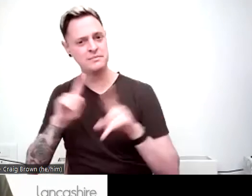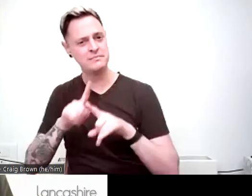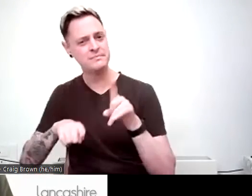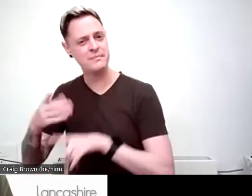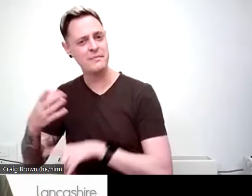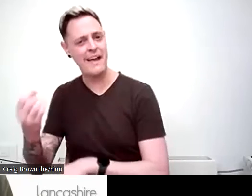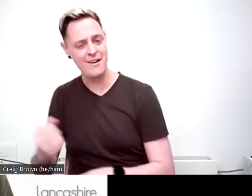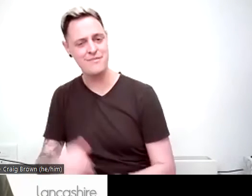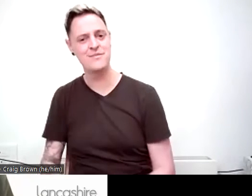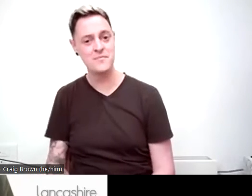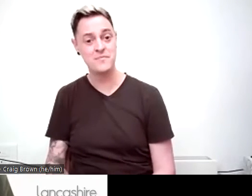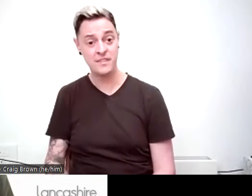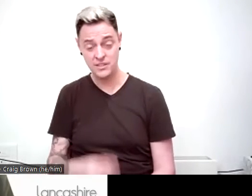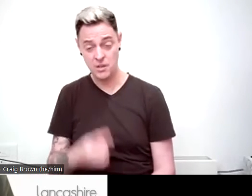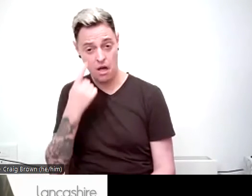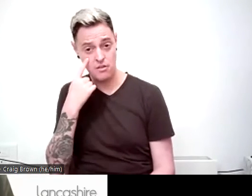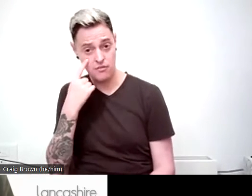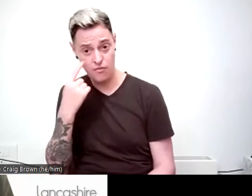Find